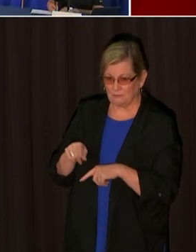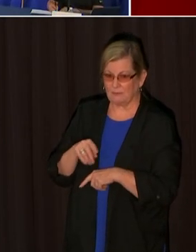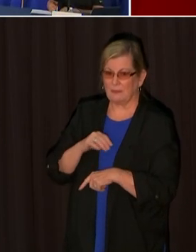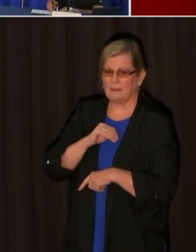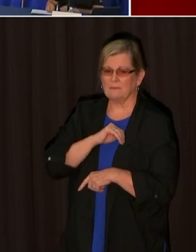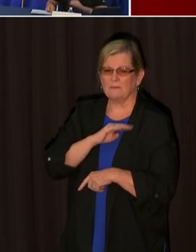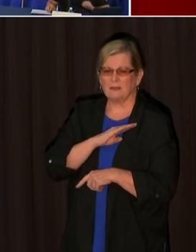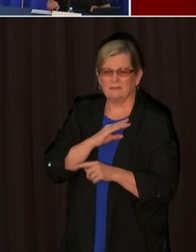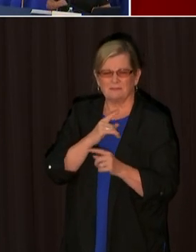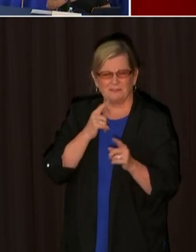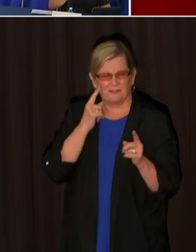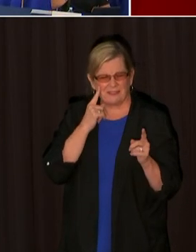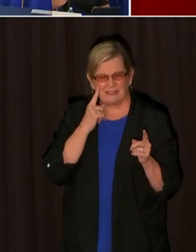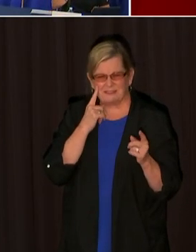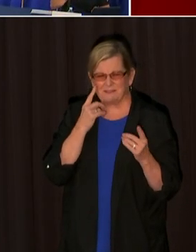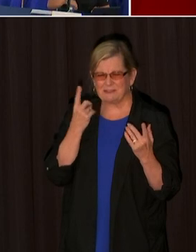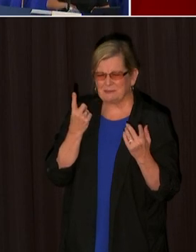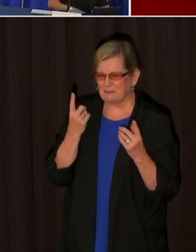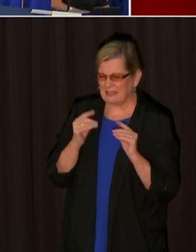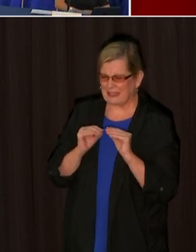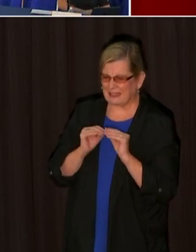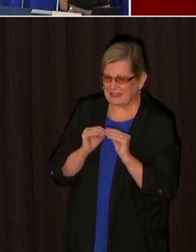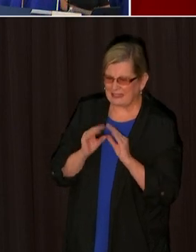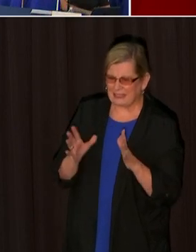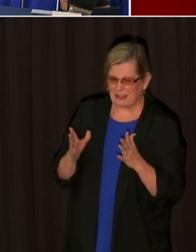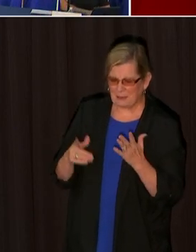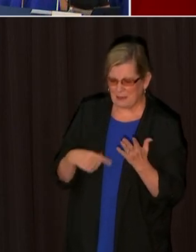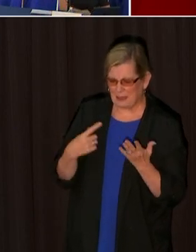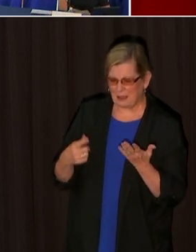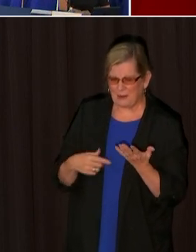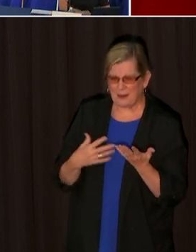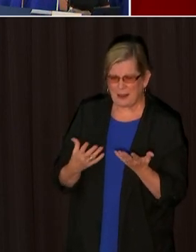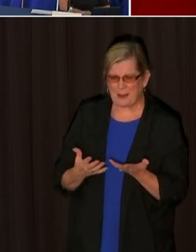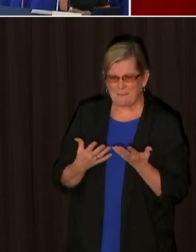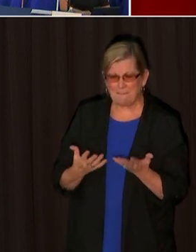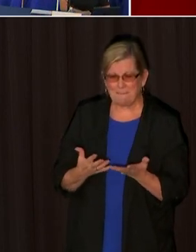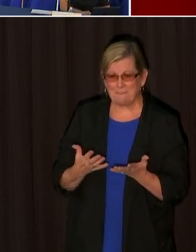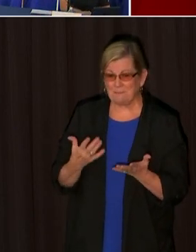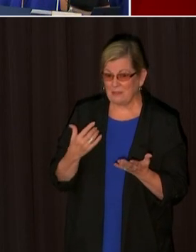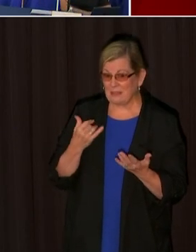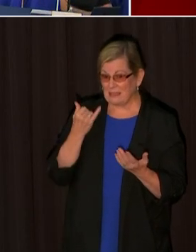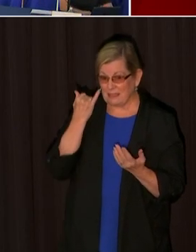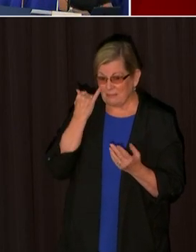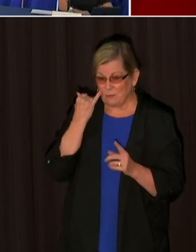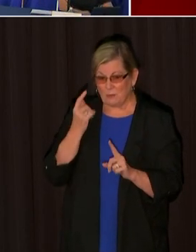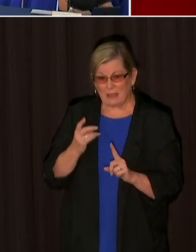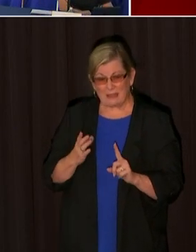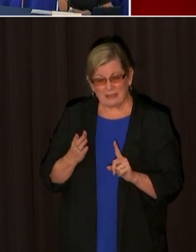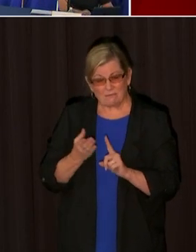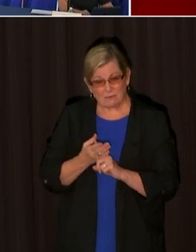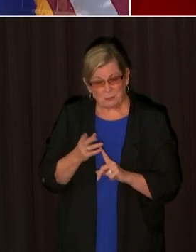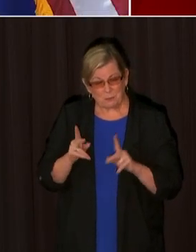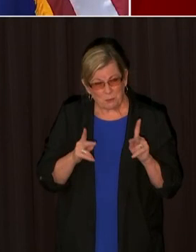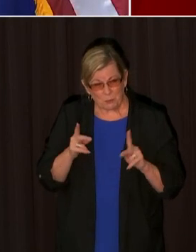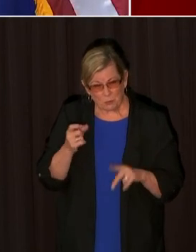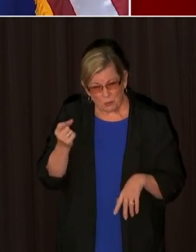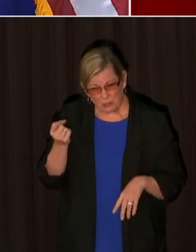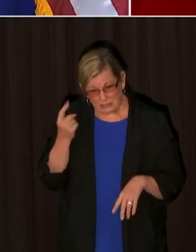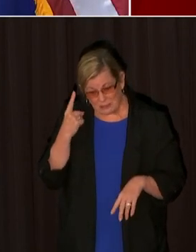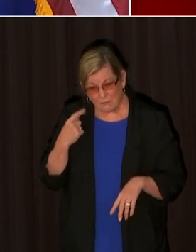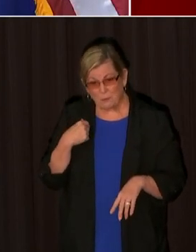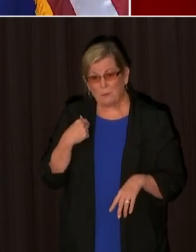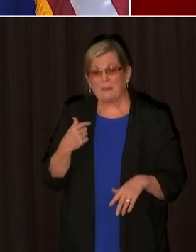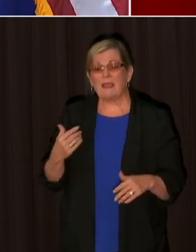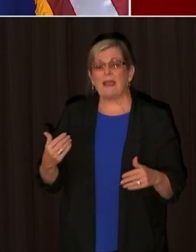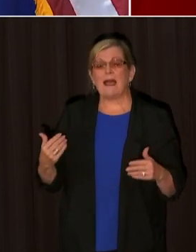make this even clearer, is that if we get people to understand that there's a quantity and a